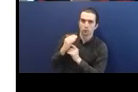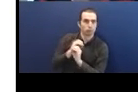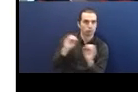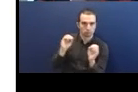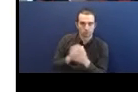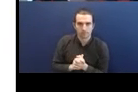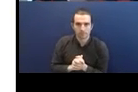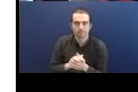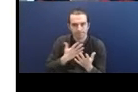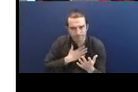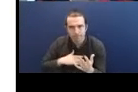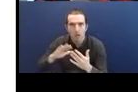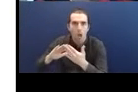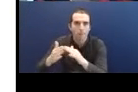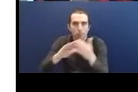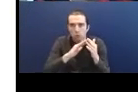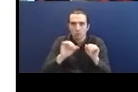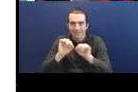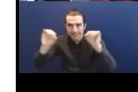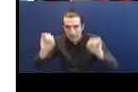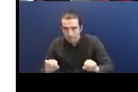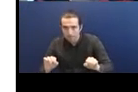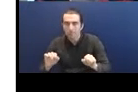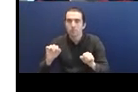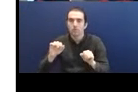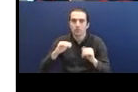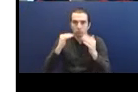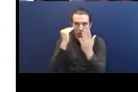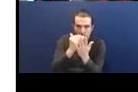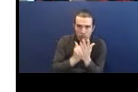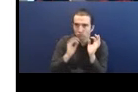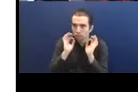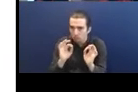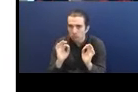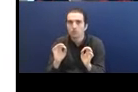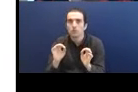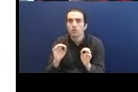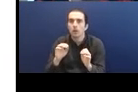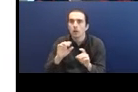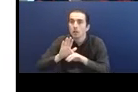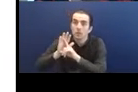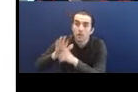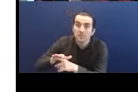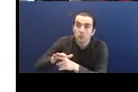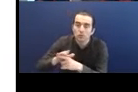focusing on well-being and success of students with disabilities.